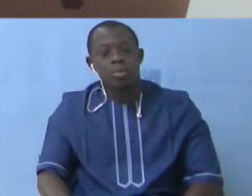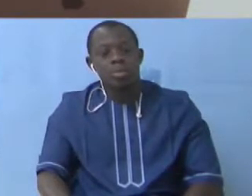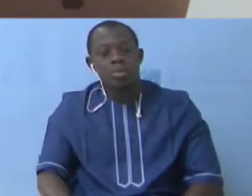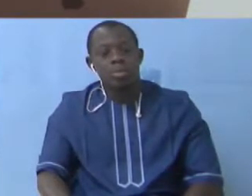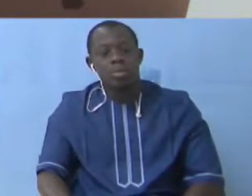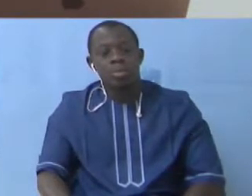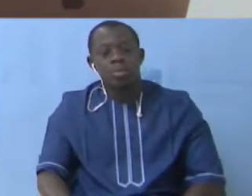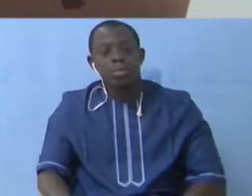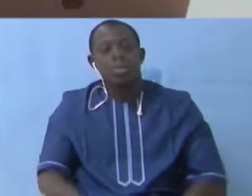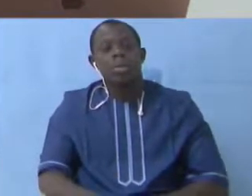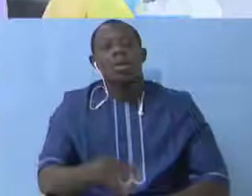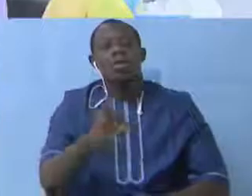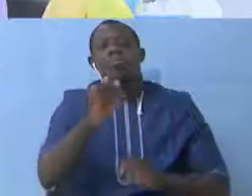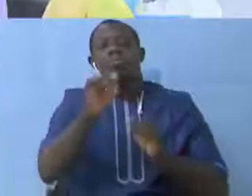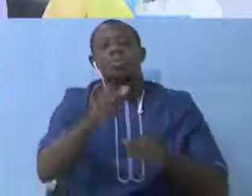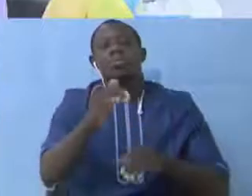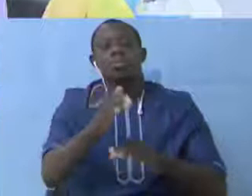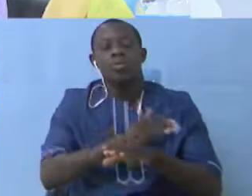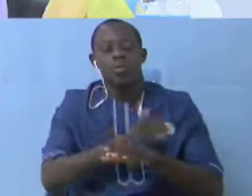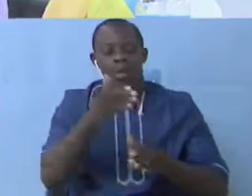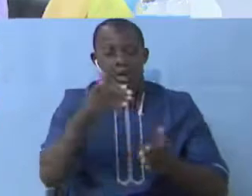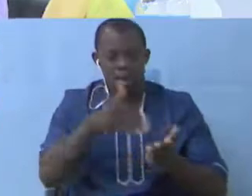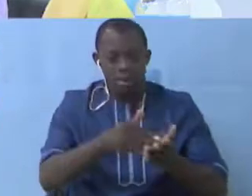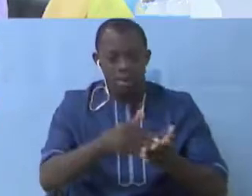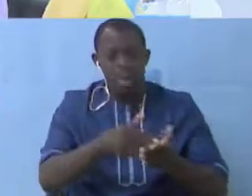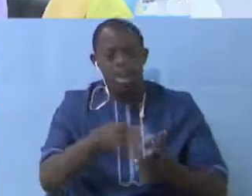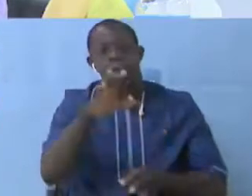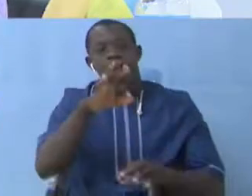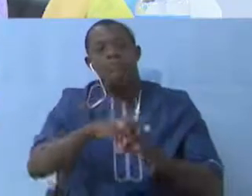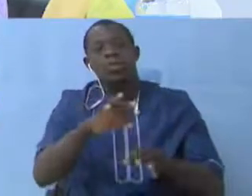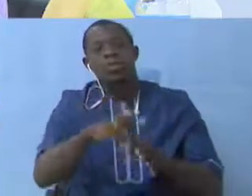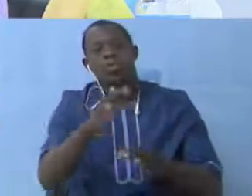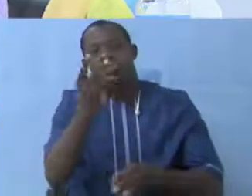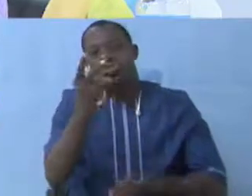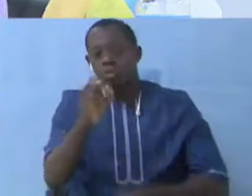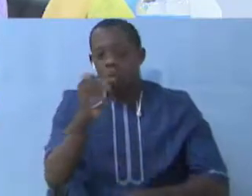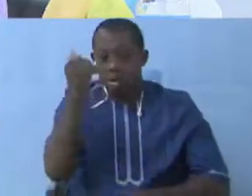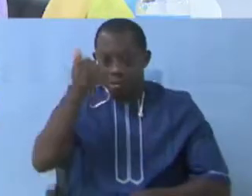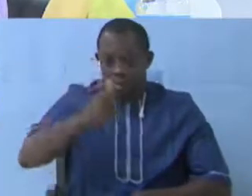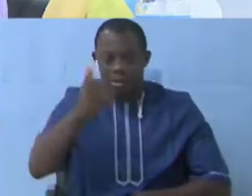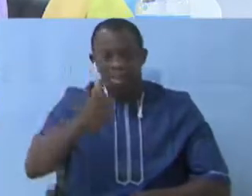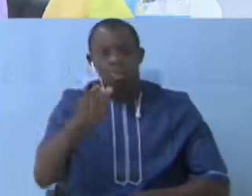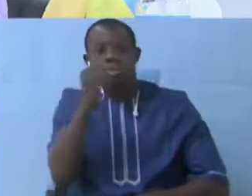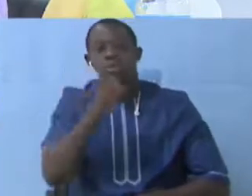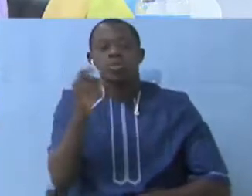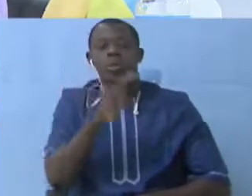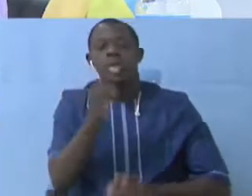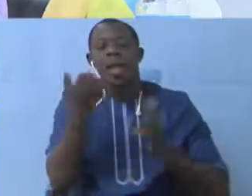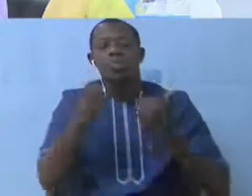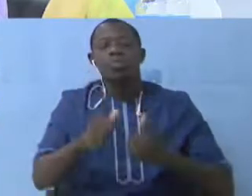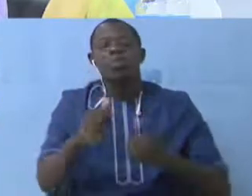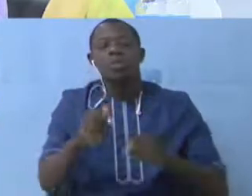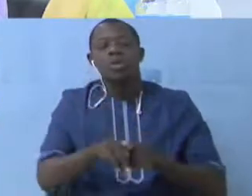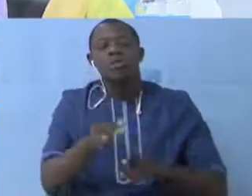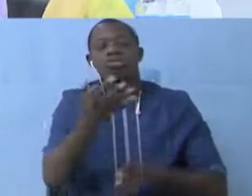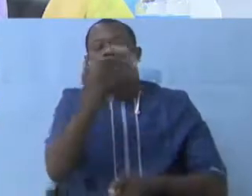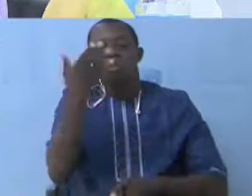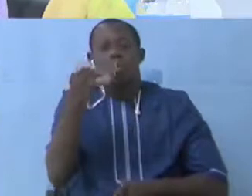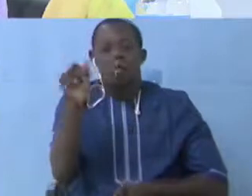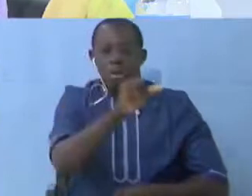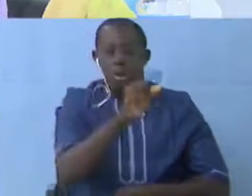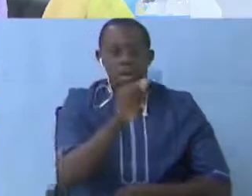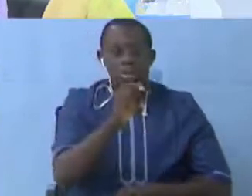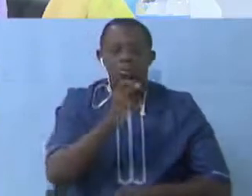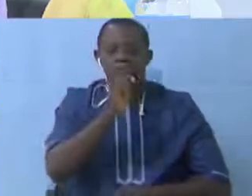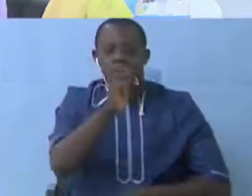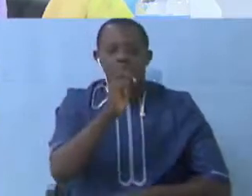those cases, because of what happened to some of those journalists. balaa maa ñëw nag ci mbiri oote bi ma wax ci